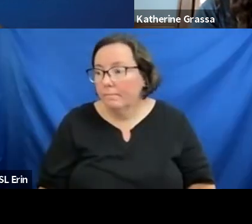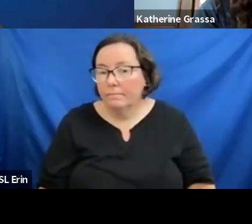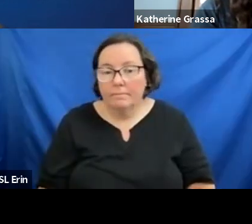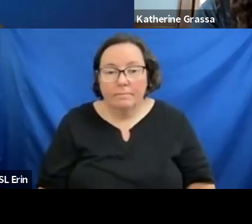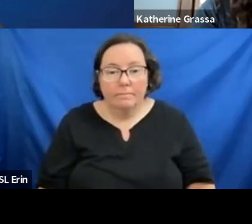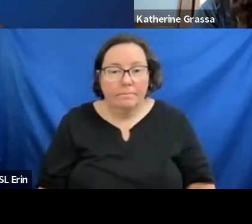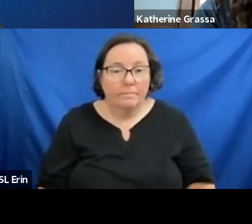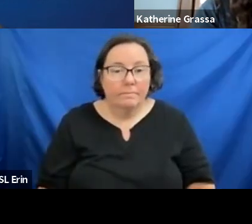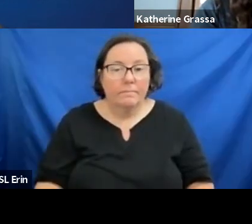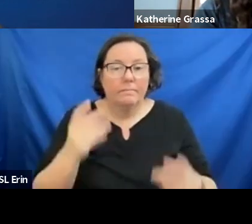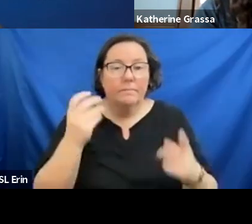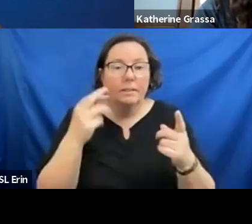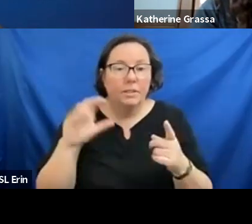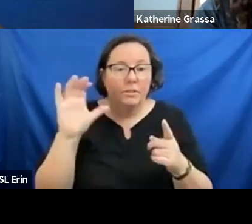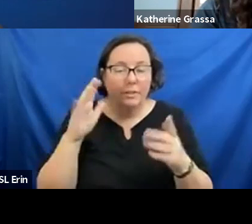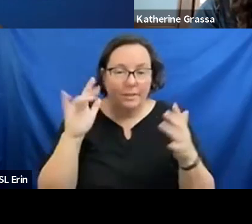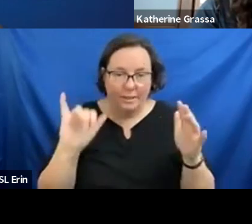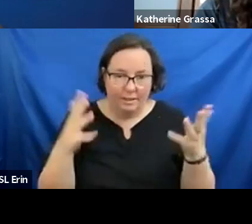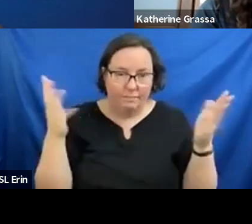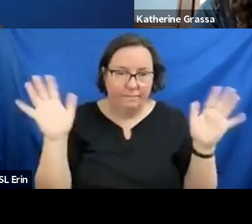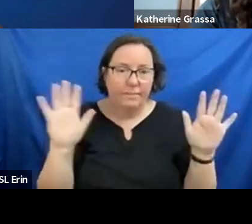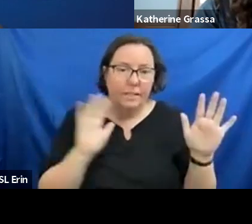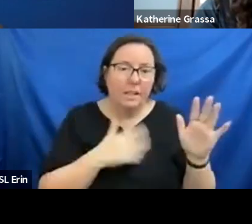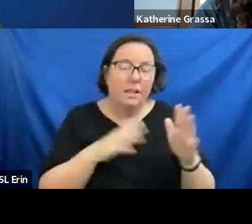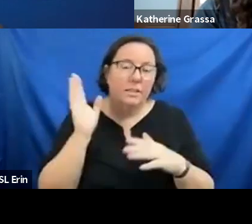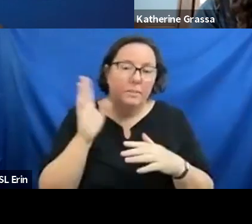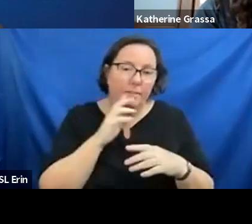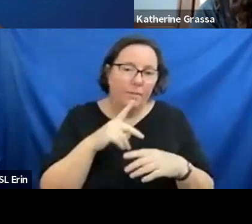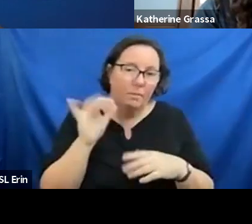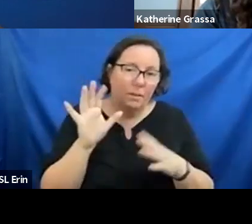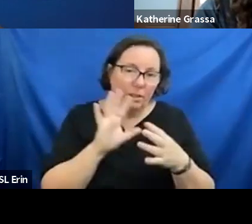Mr. Contampassis, that concludes our speakers for public comment.